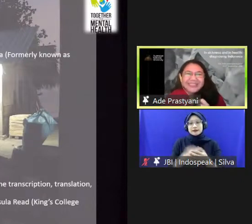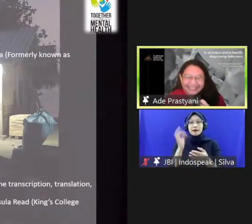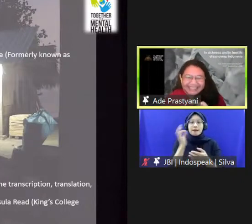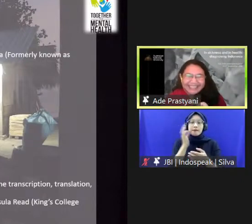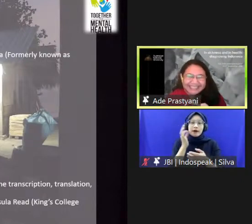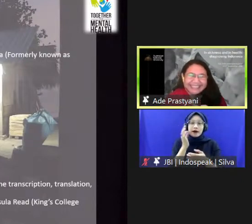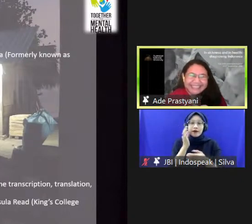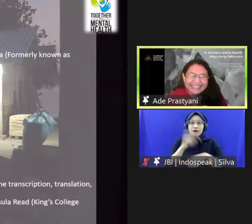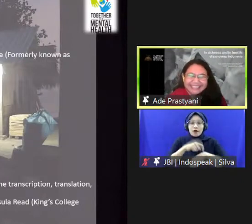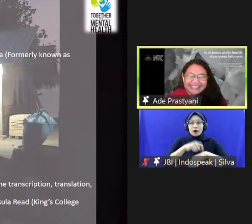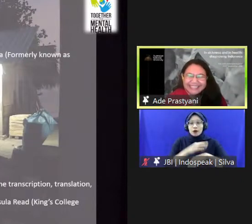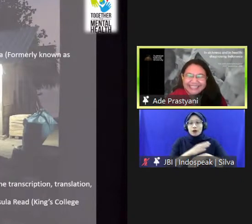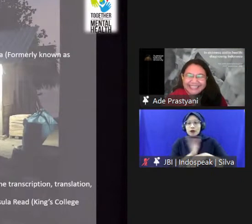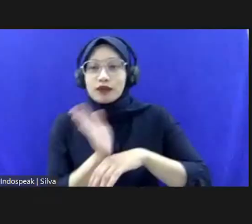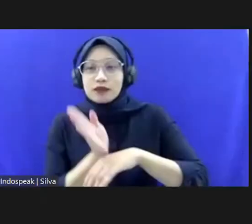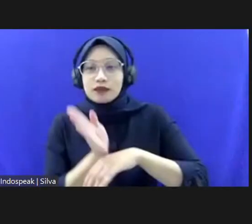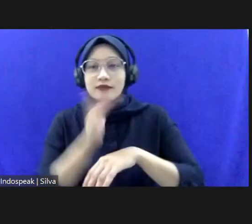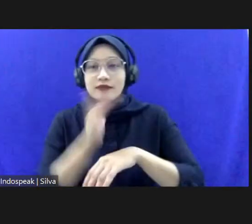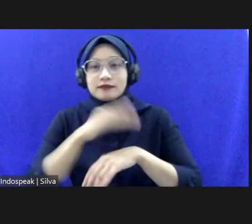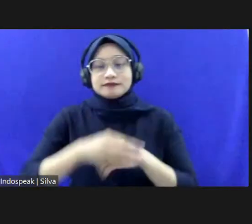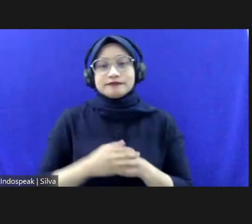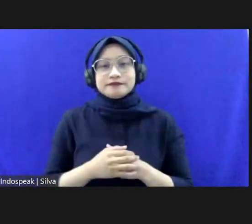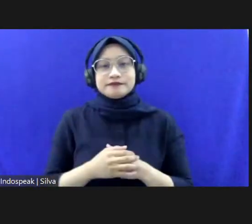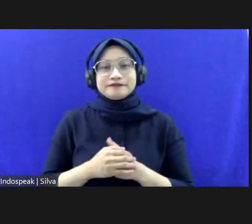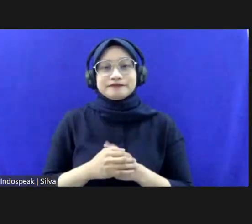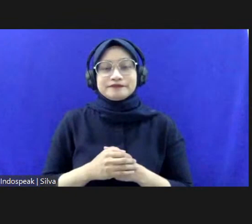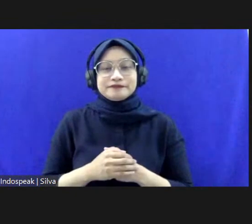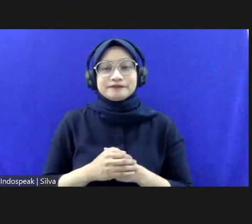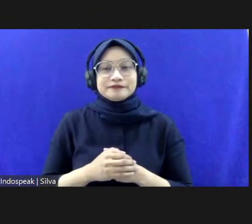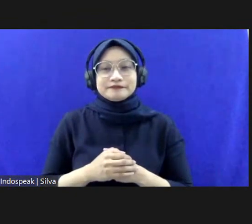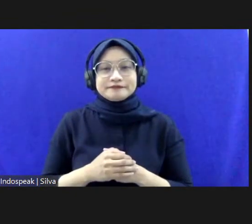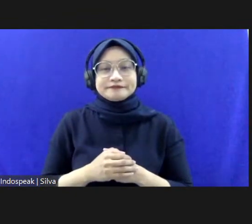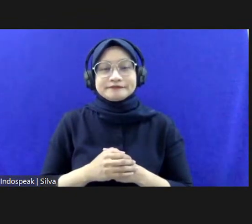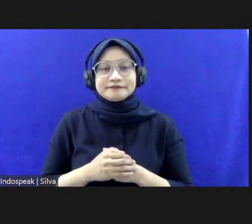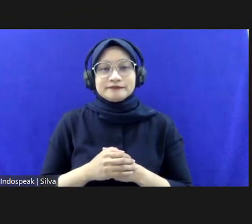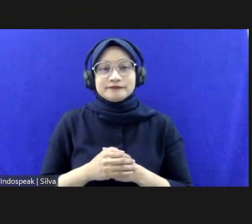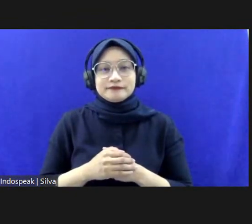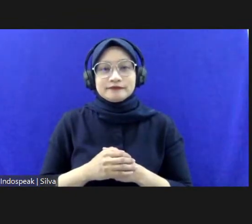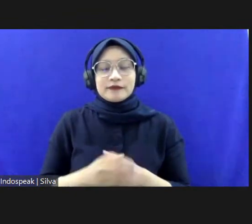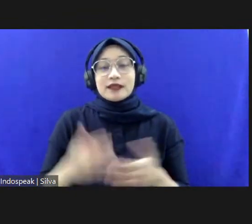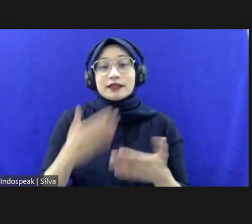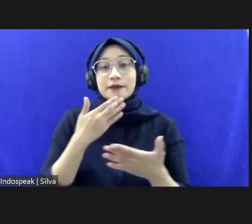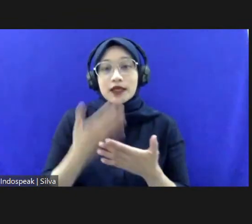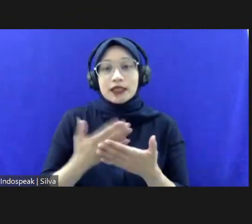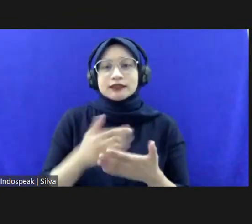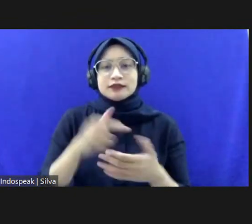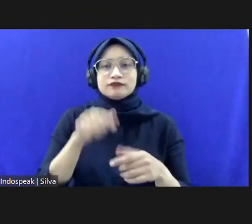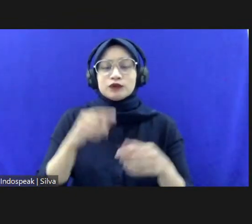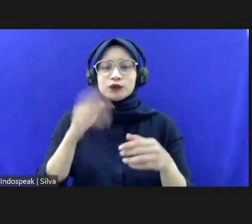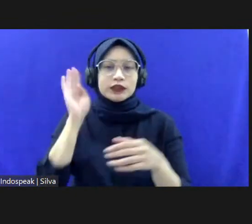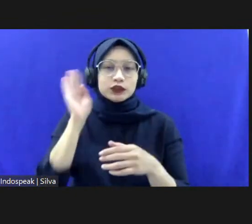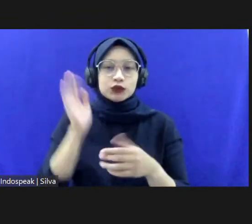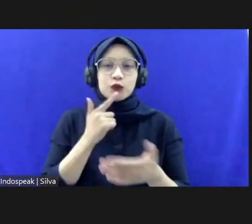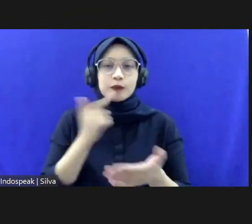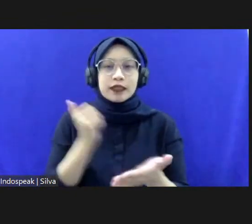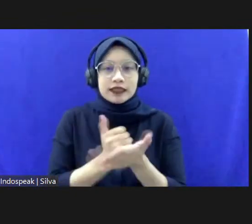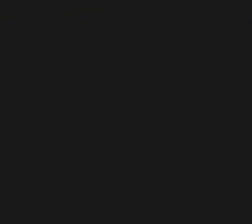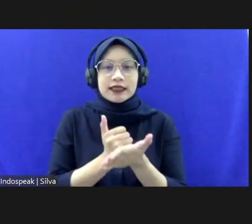time. All right, Asti, thank you so much. This is very important issue that quite been neglected,